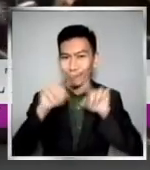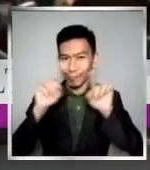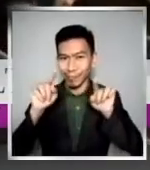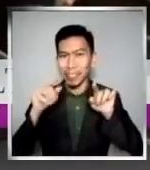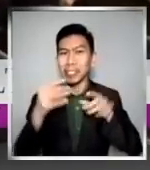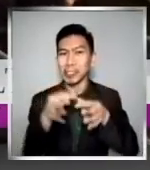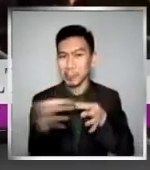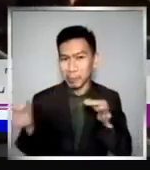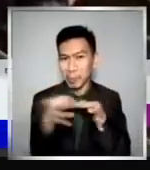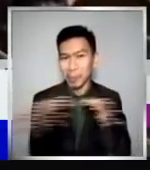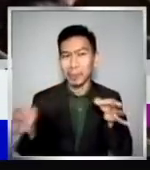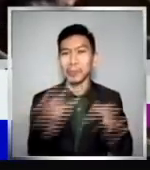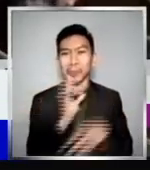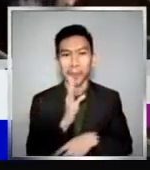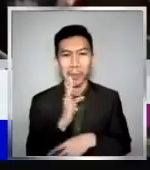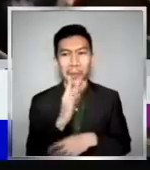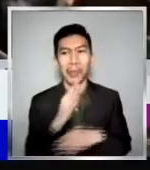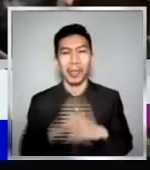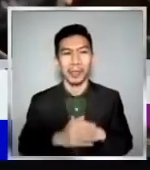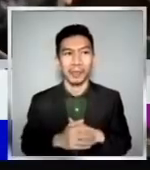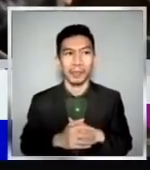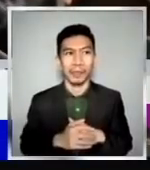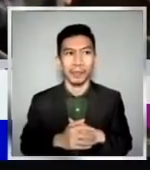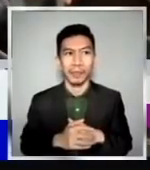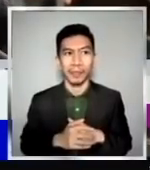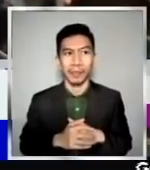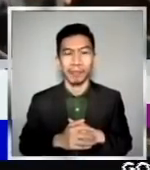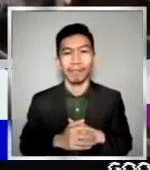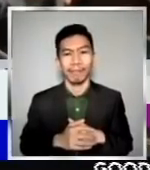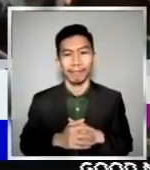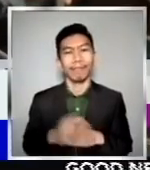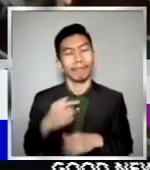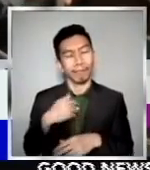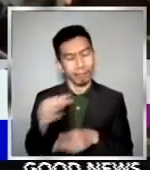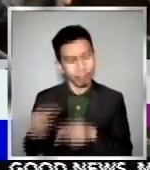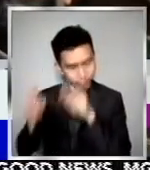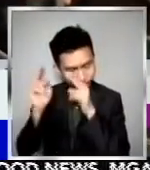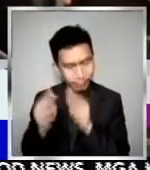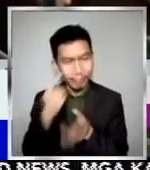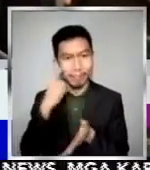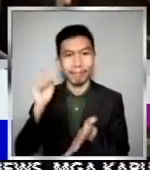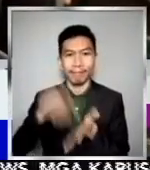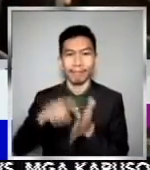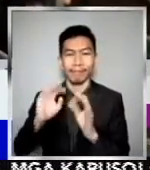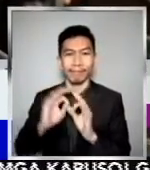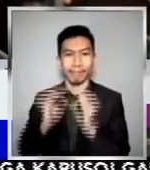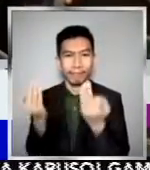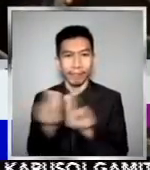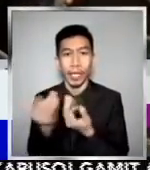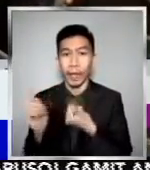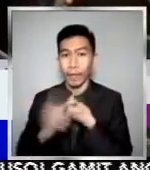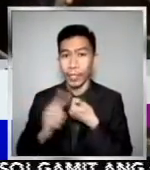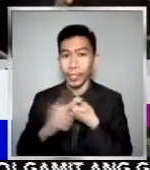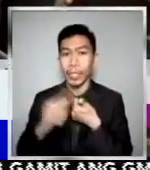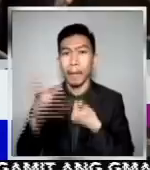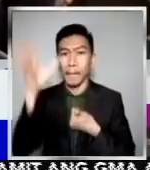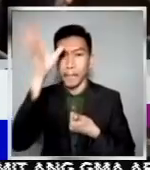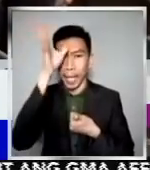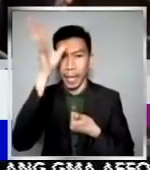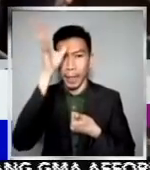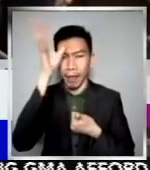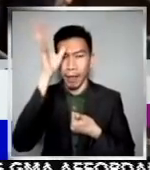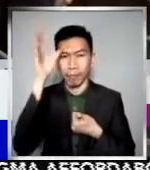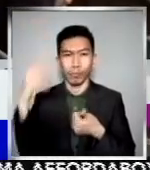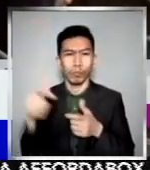Of course, I would like to recognize and honor my family, starting with my father, the late Judge